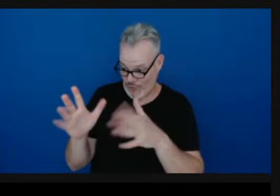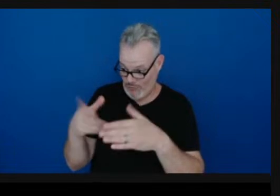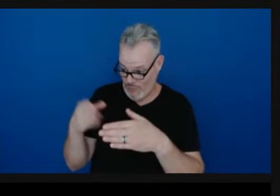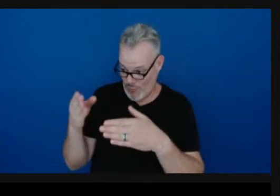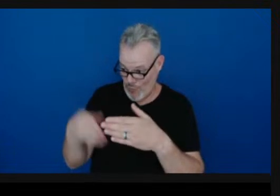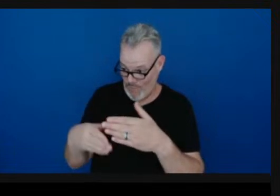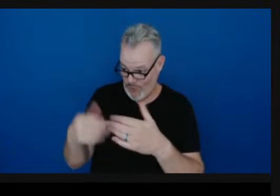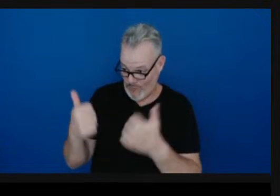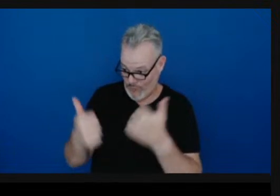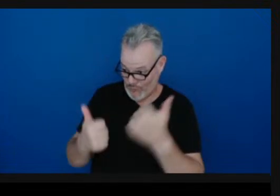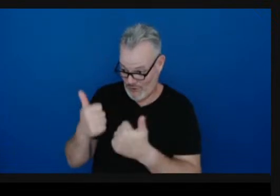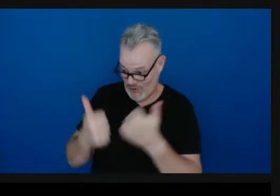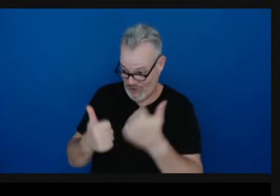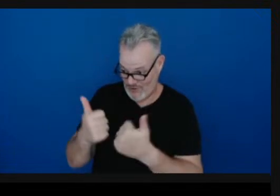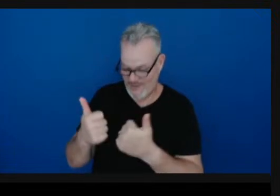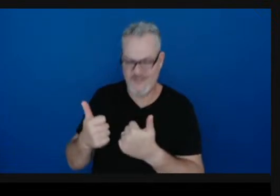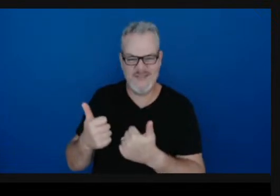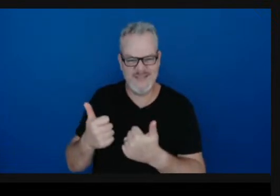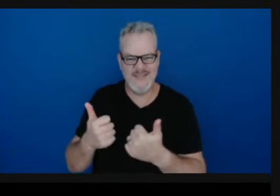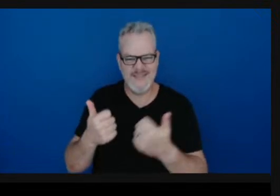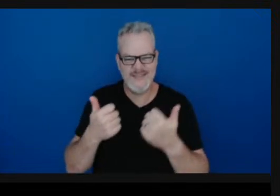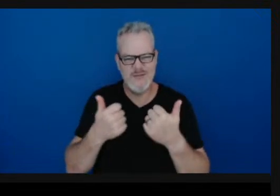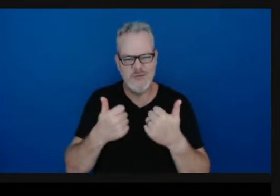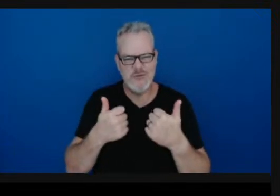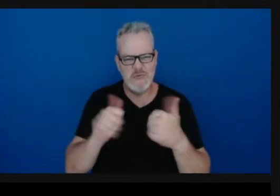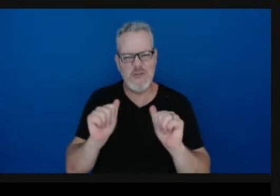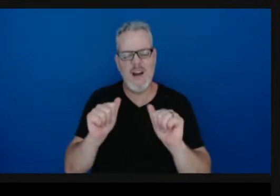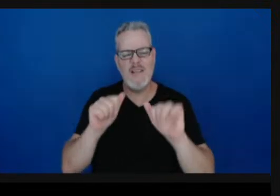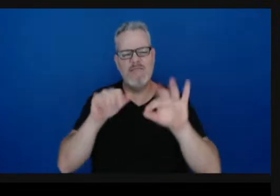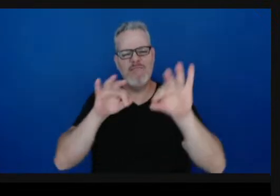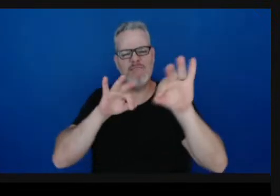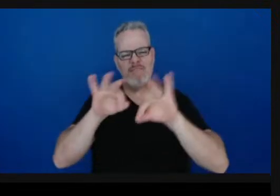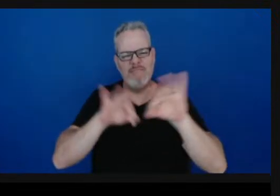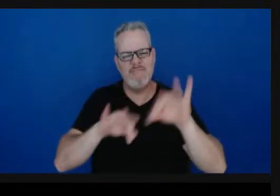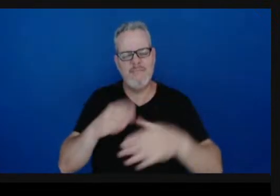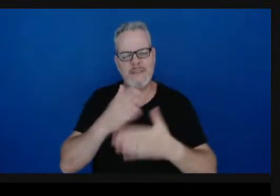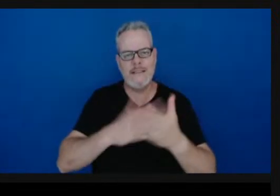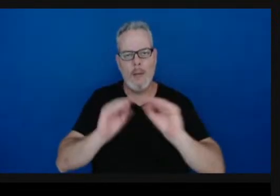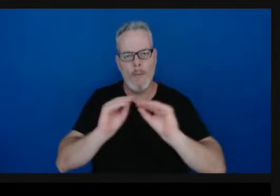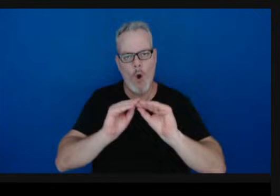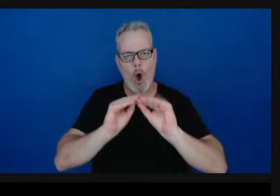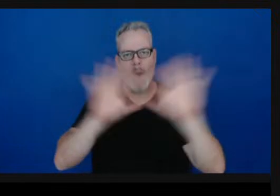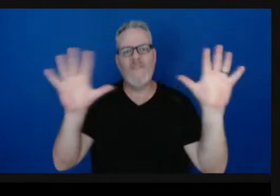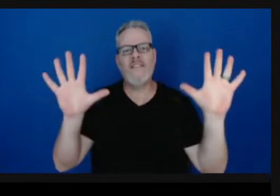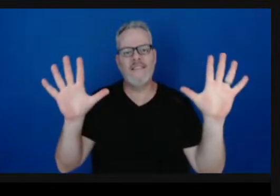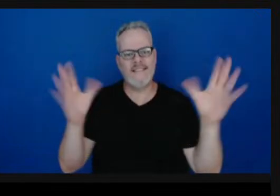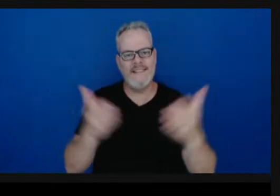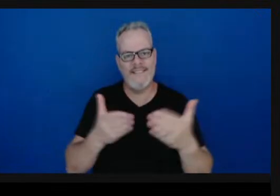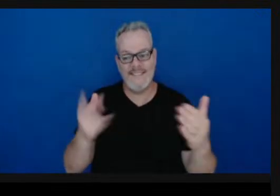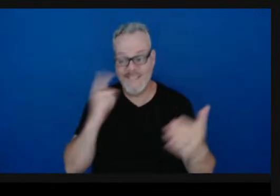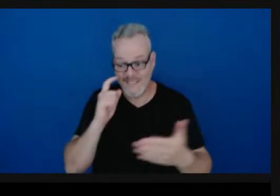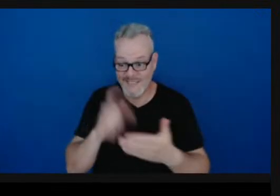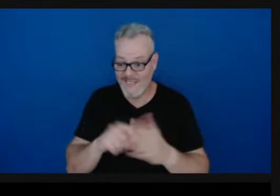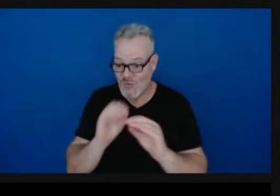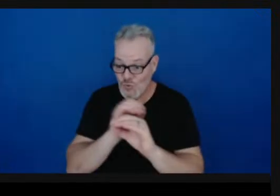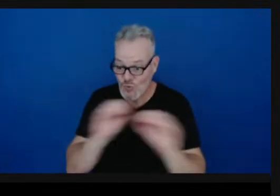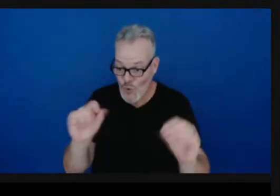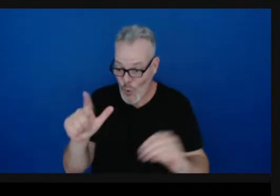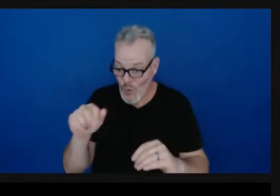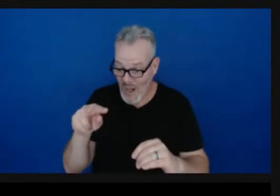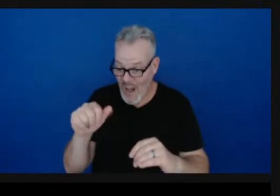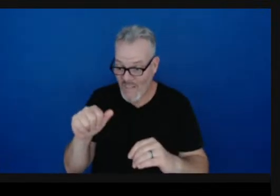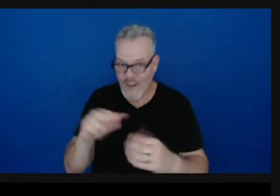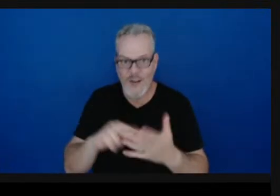gap there and just say what people see as obvious. There's no lava coming out, so it's over, and then another phase can start and it can be